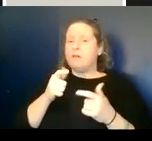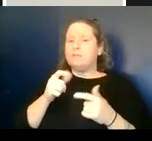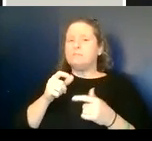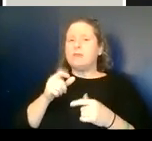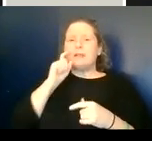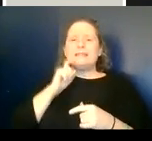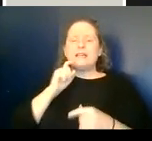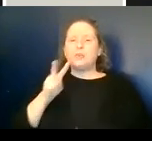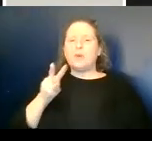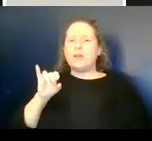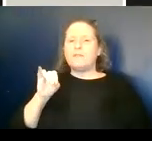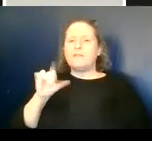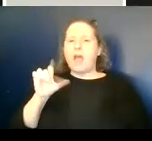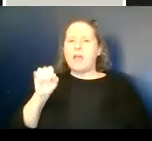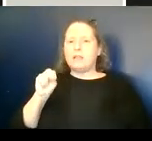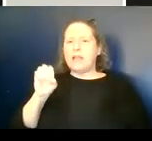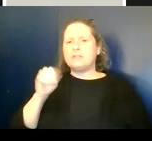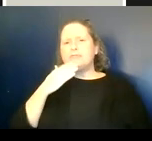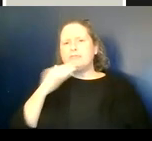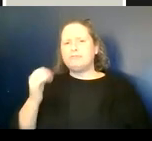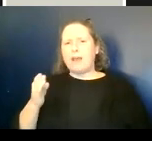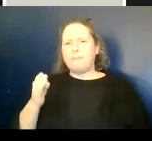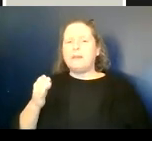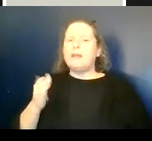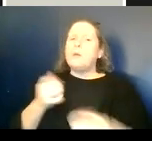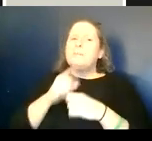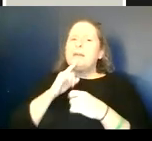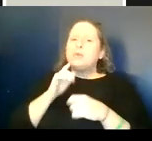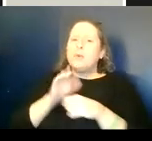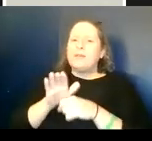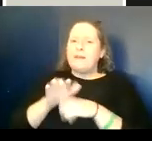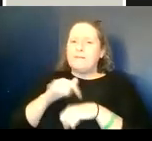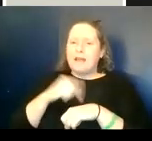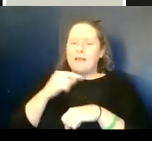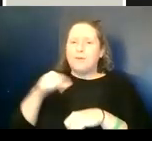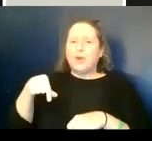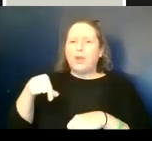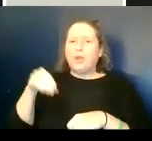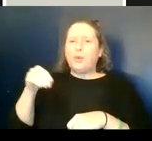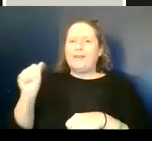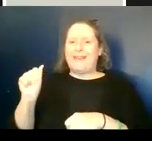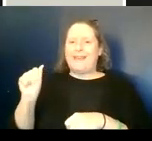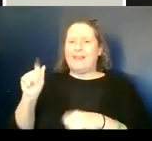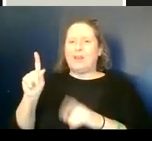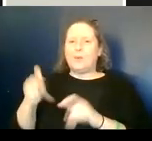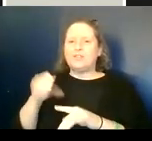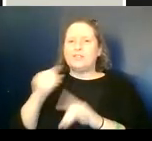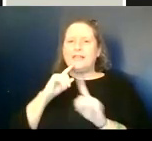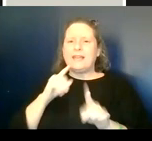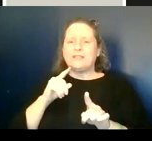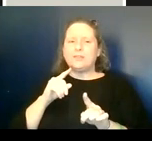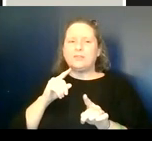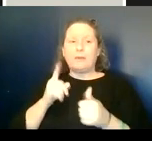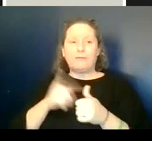some space for question and answer. Sexual violence myths. So most assaults